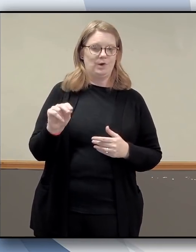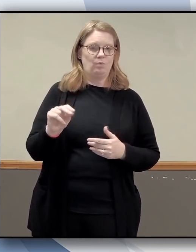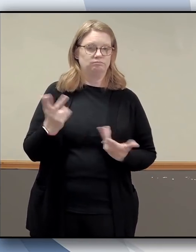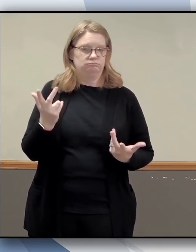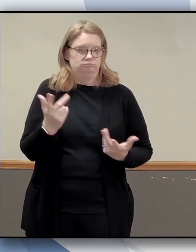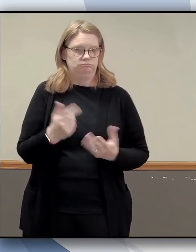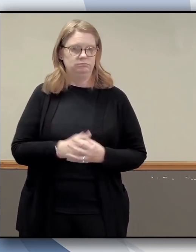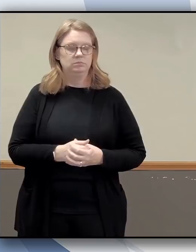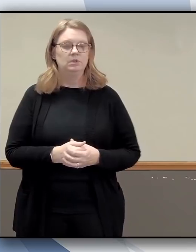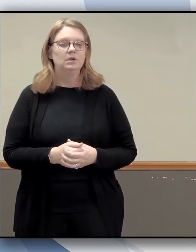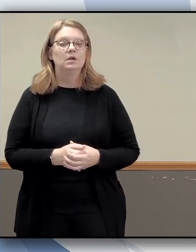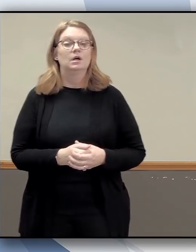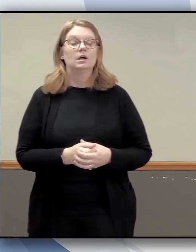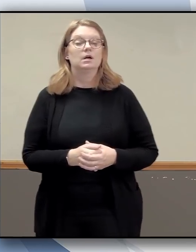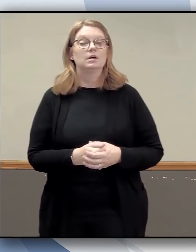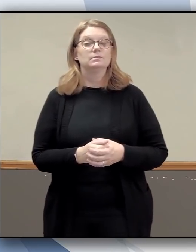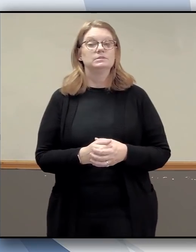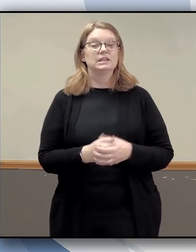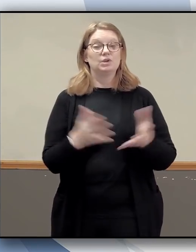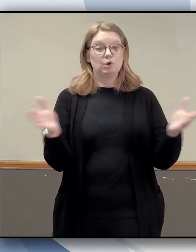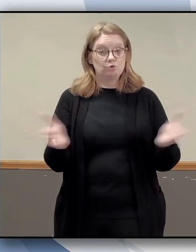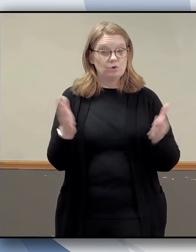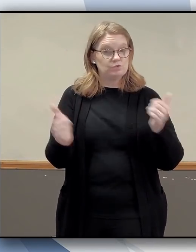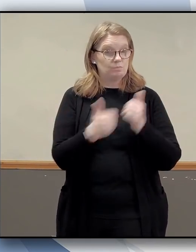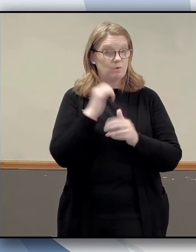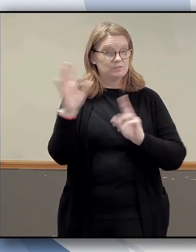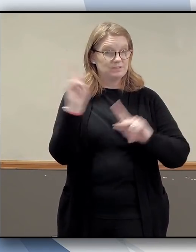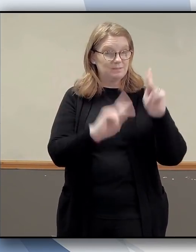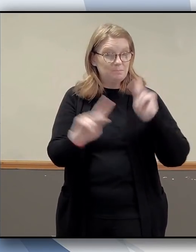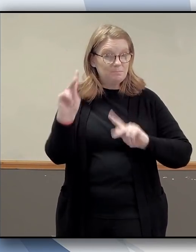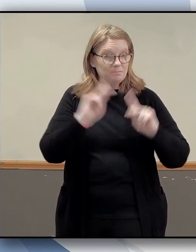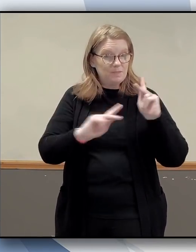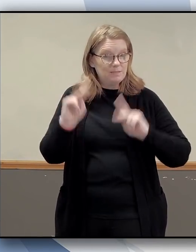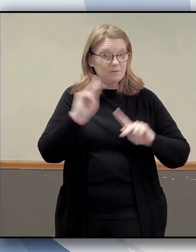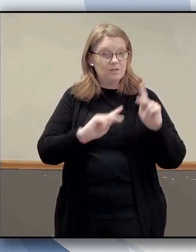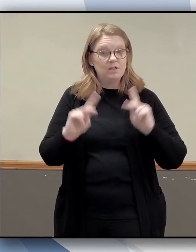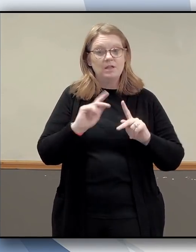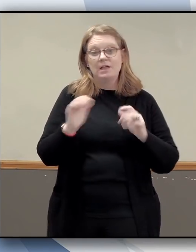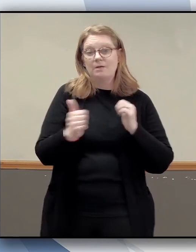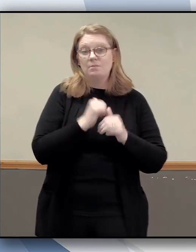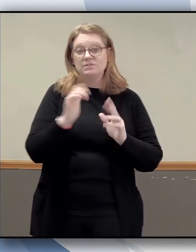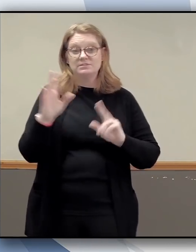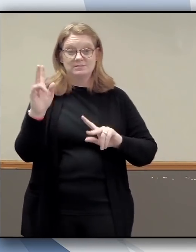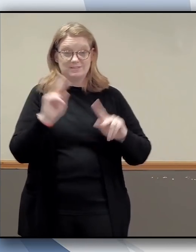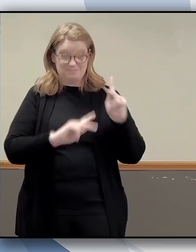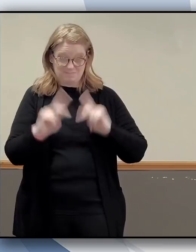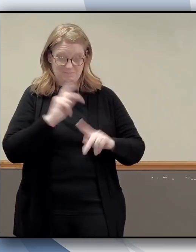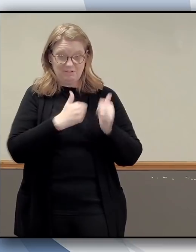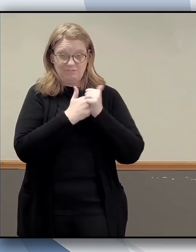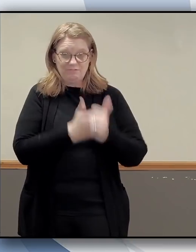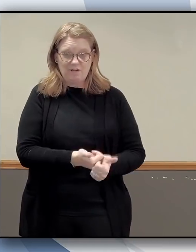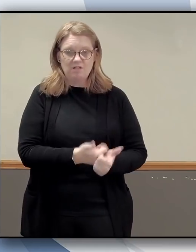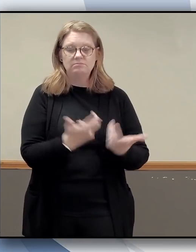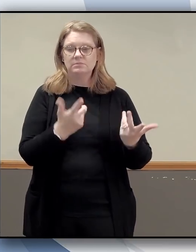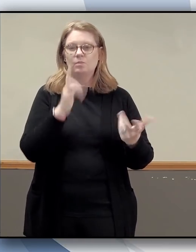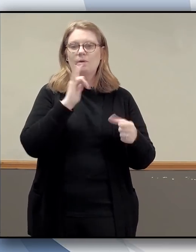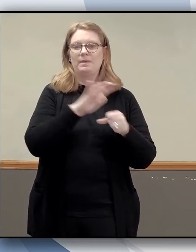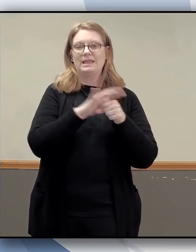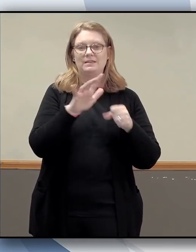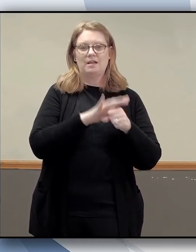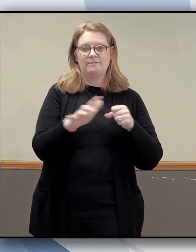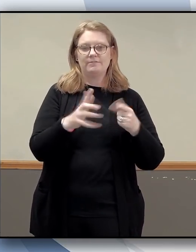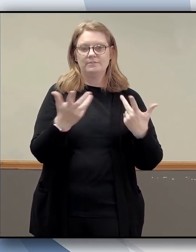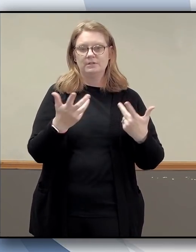we can get the majority of North Dakotans to understand and the majority of North Dakotans to do that, that will be enough to help us bend the